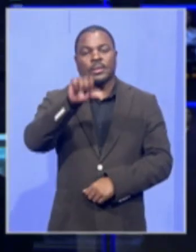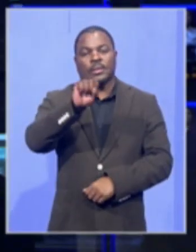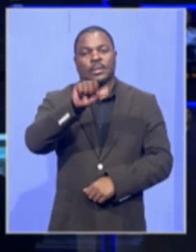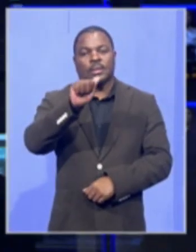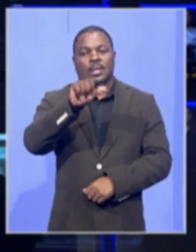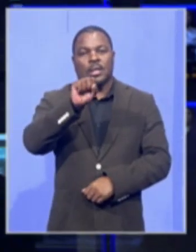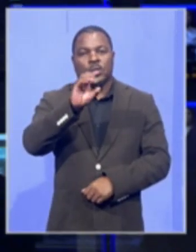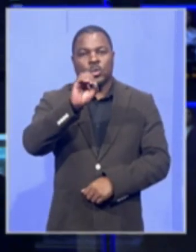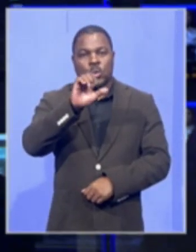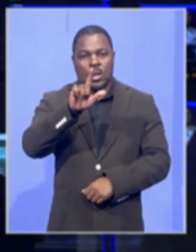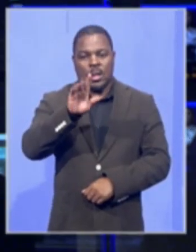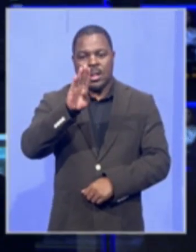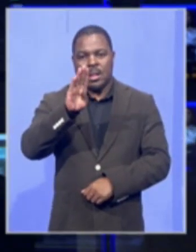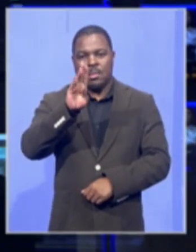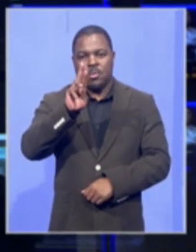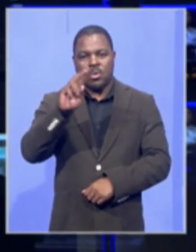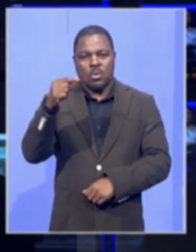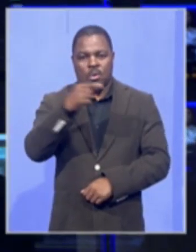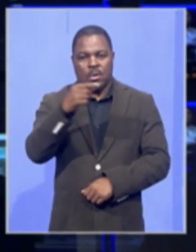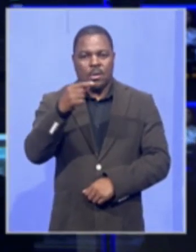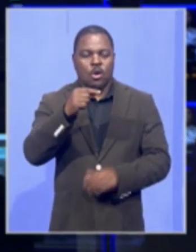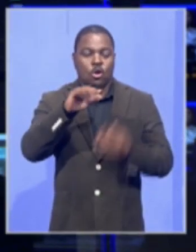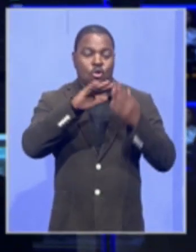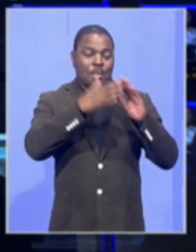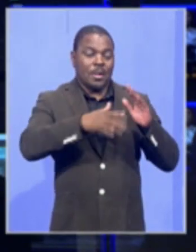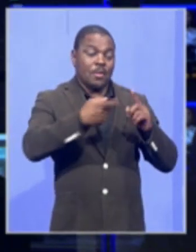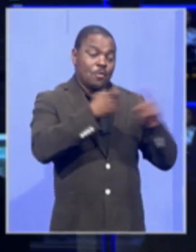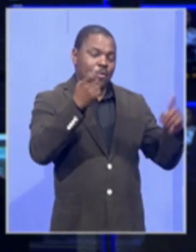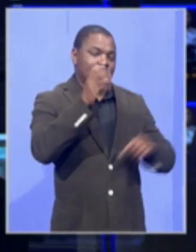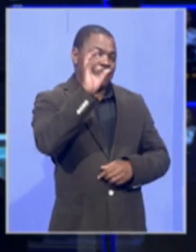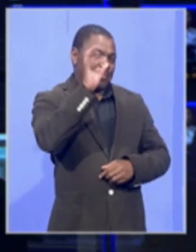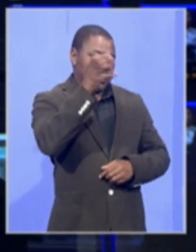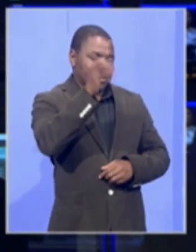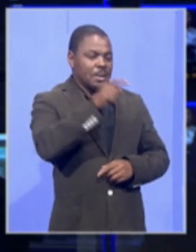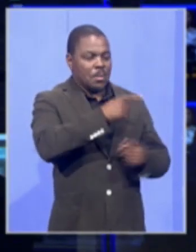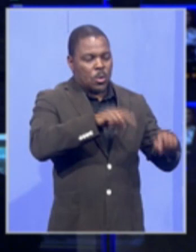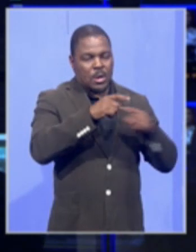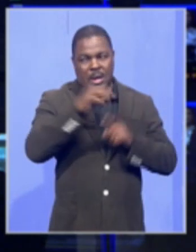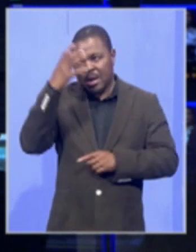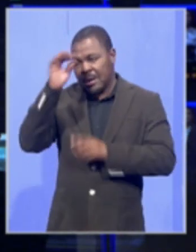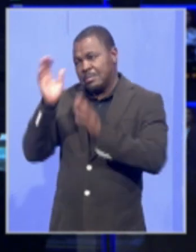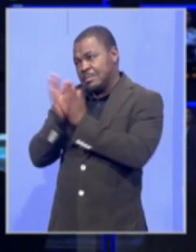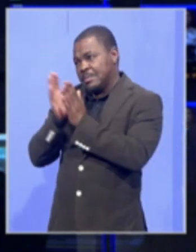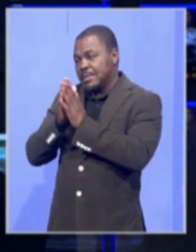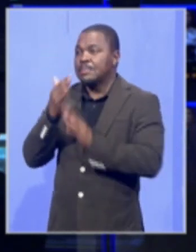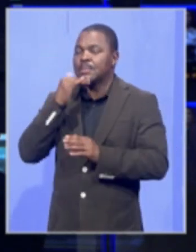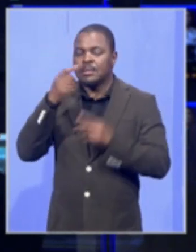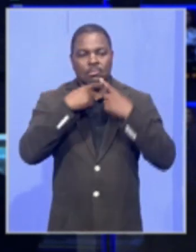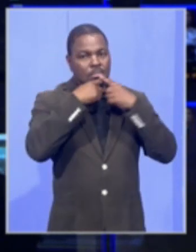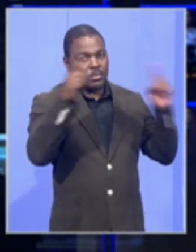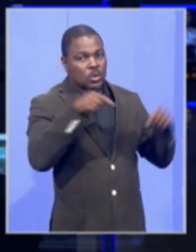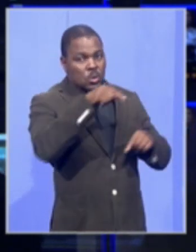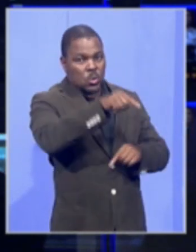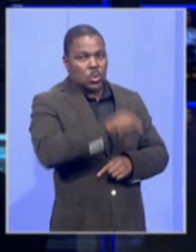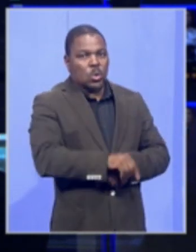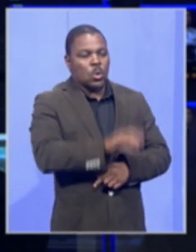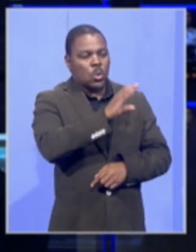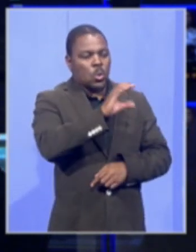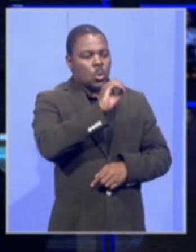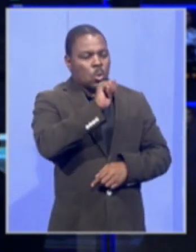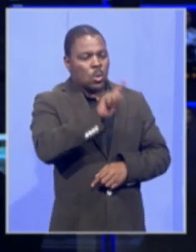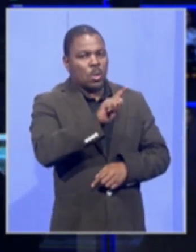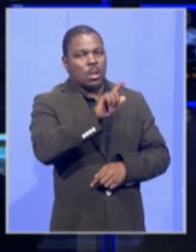Baahi ba Sesotho Free State ba ipiletsa ho mmuso ho ananela le ho hlwaya morafo wa Coalbrook jwalo ka sebaka